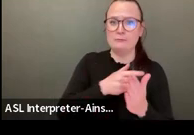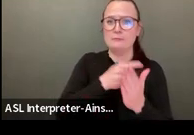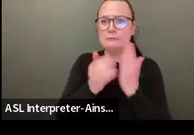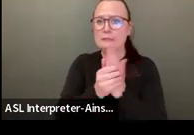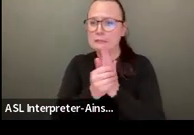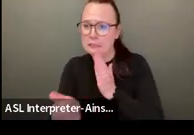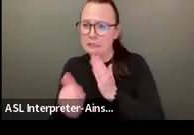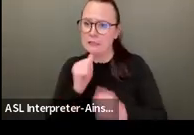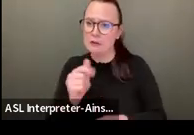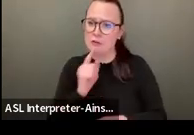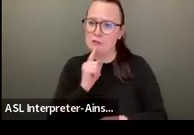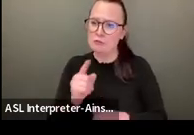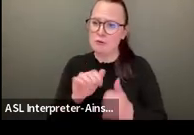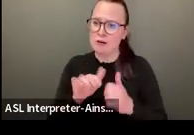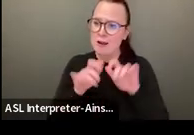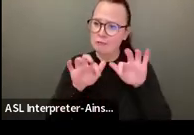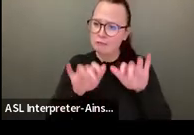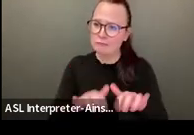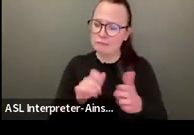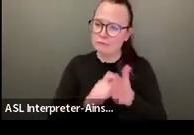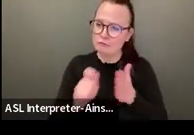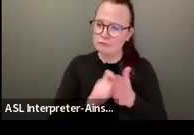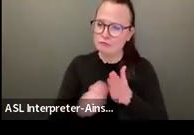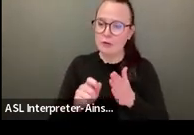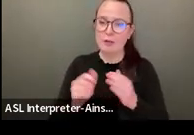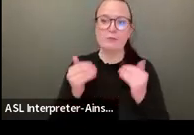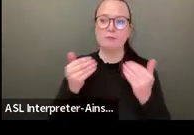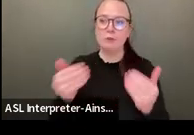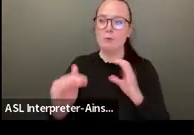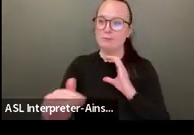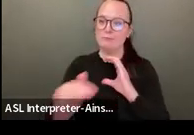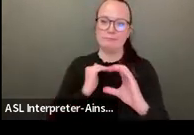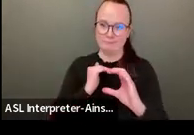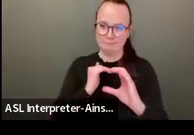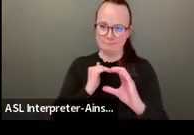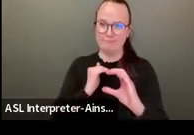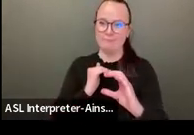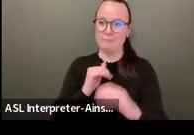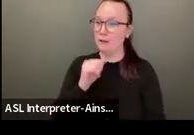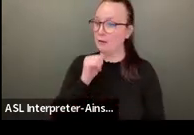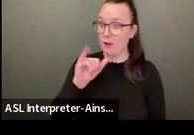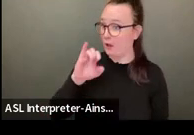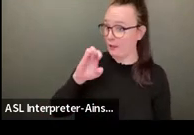send us, you can email any of us with a hypothetical. Don't send us an IEP.